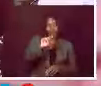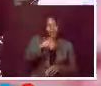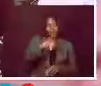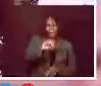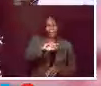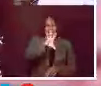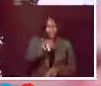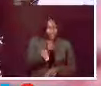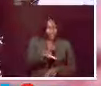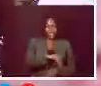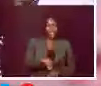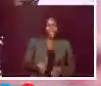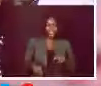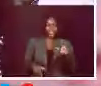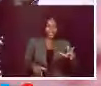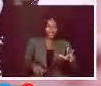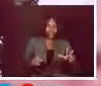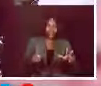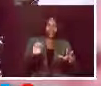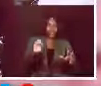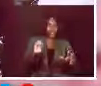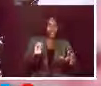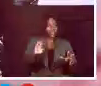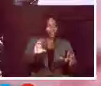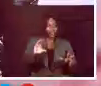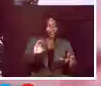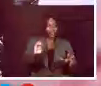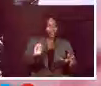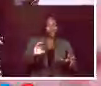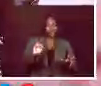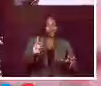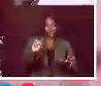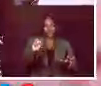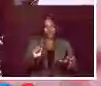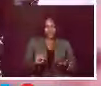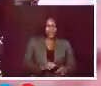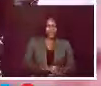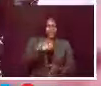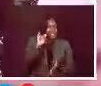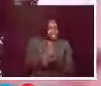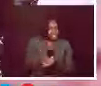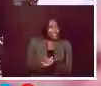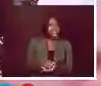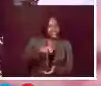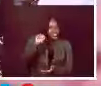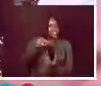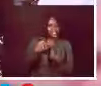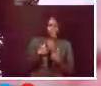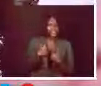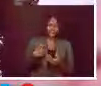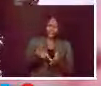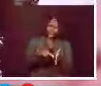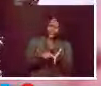our 3 for ECOWAS. That is what we are entitled to, and we demand